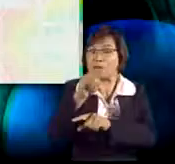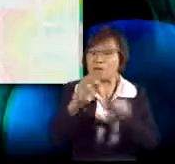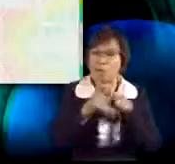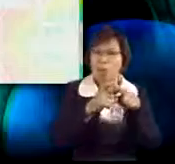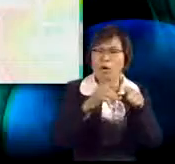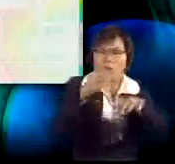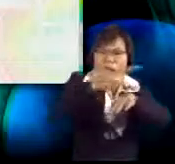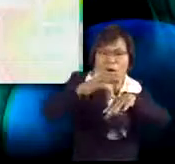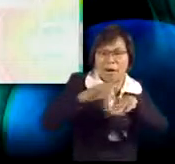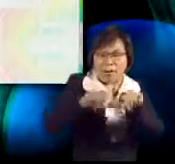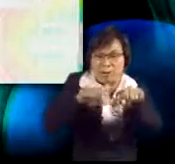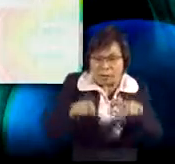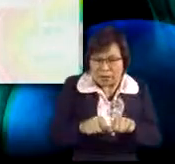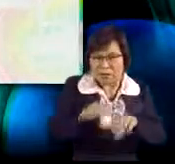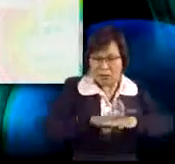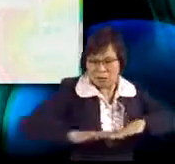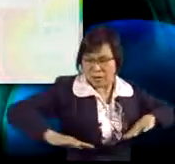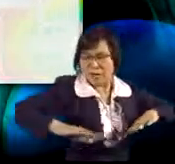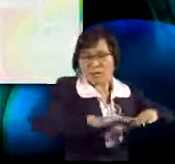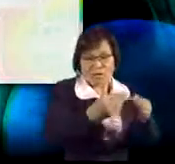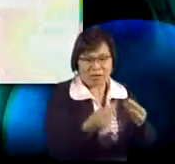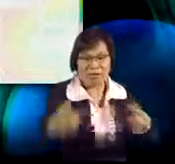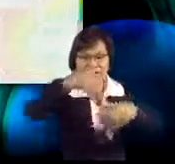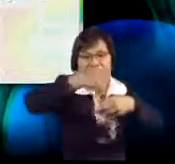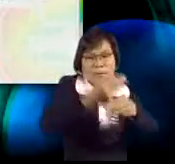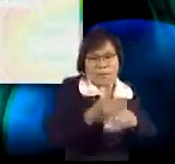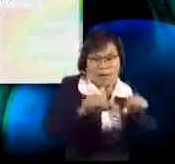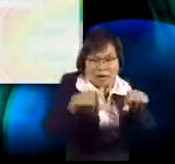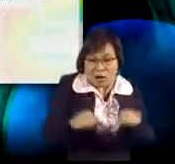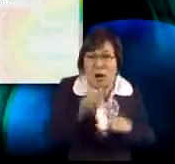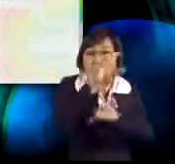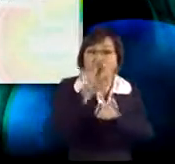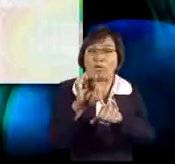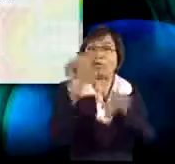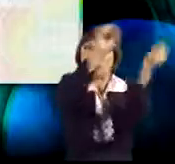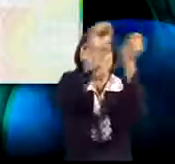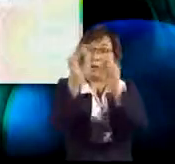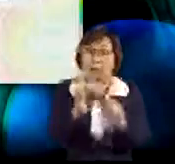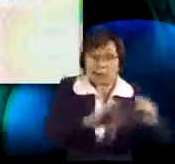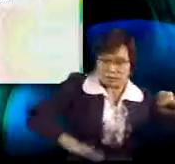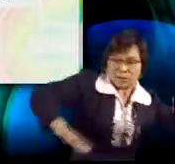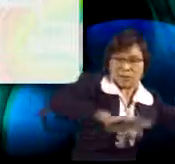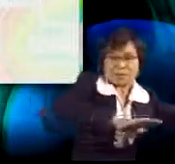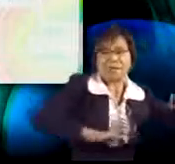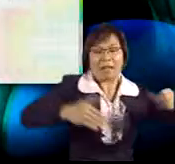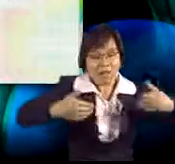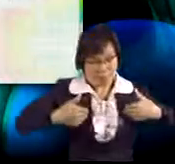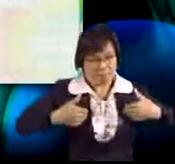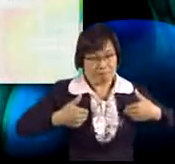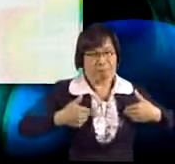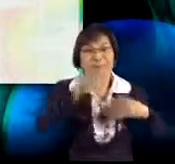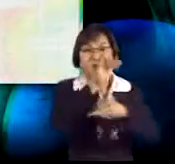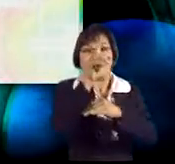vacant place of level ground. In mathematics, the area of a shape is the amount of surface it covers. The